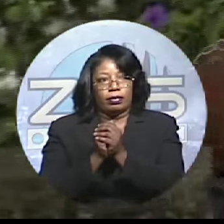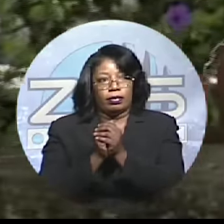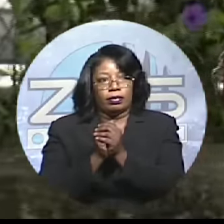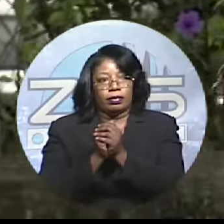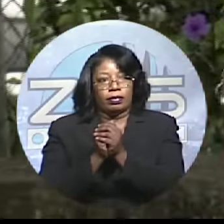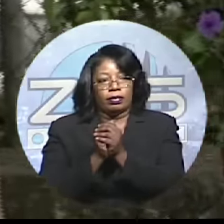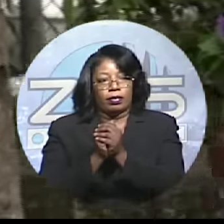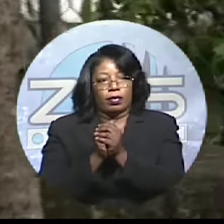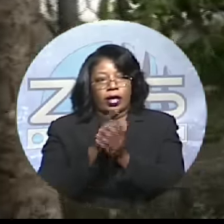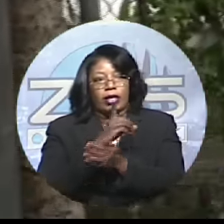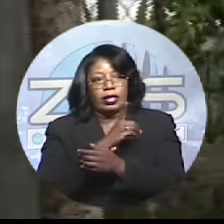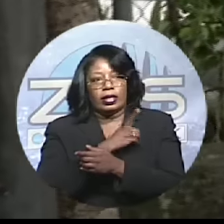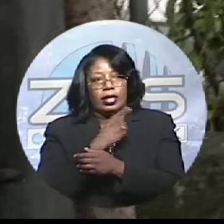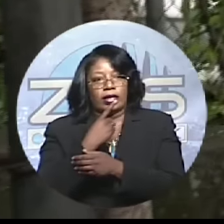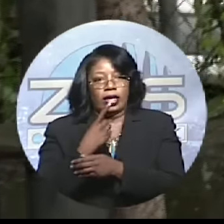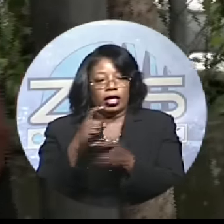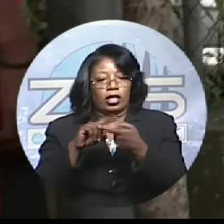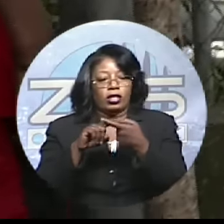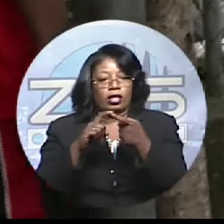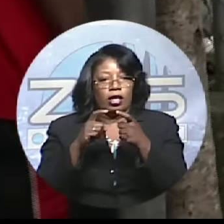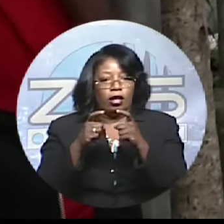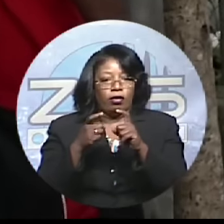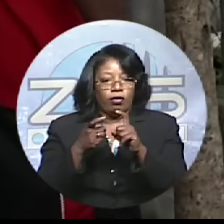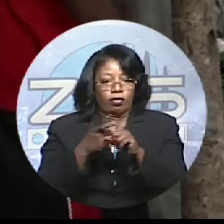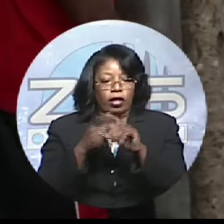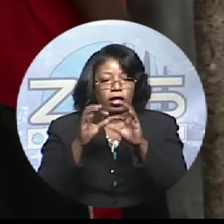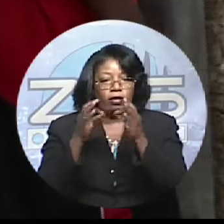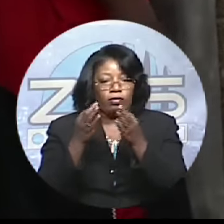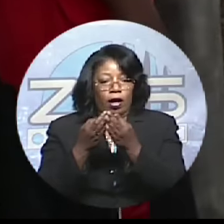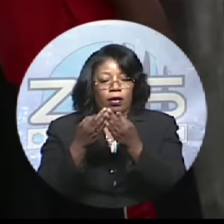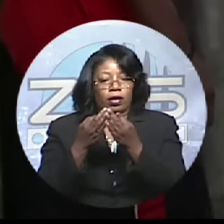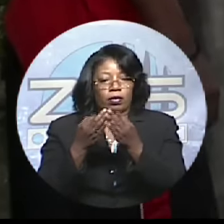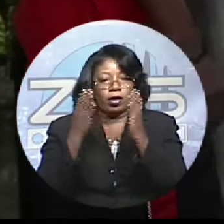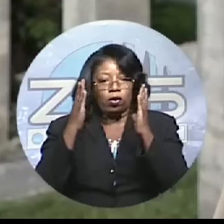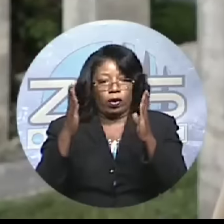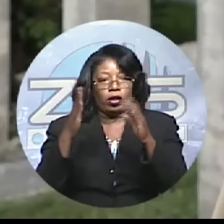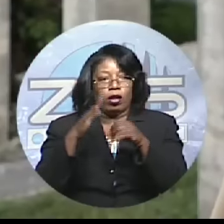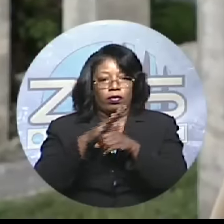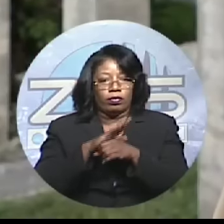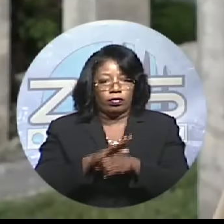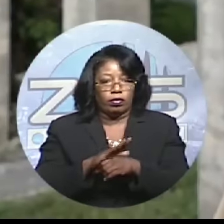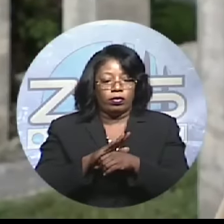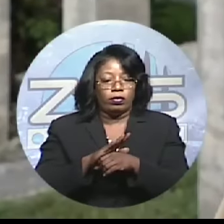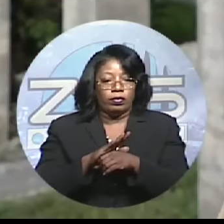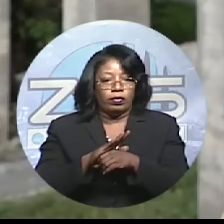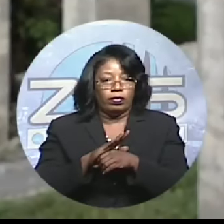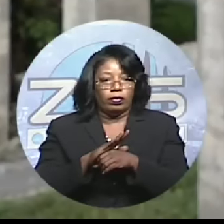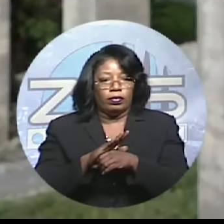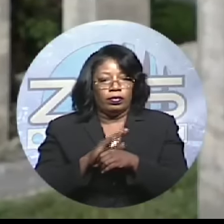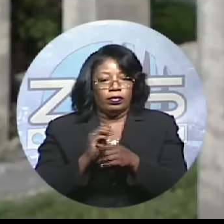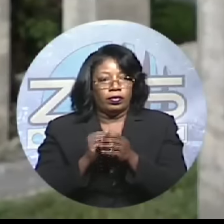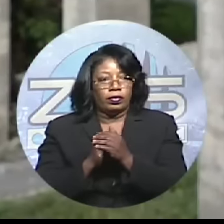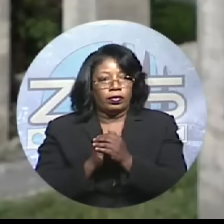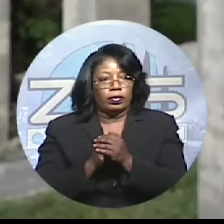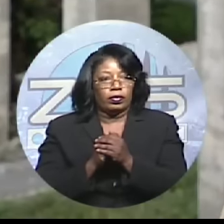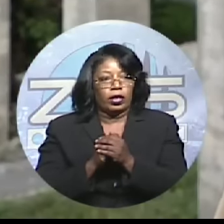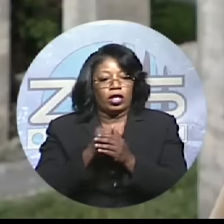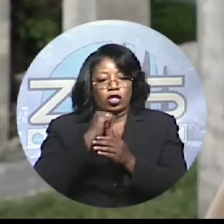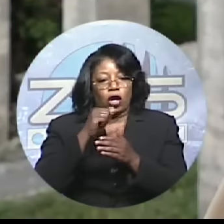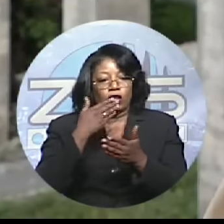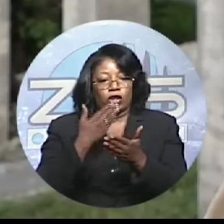Dean advises family members to be alert for signs of stress and depression. It is no good to keep it to